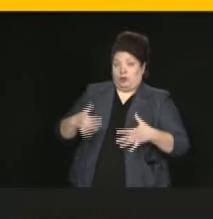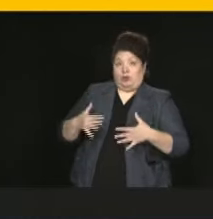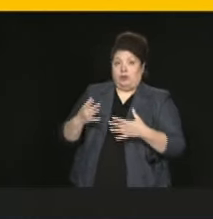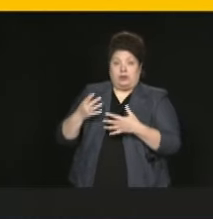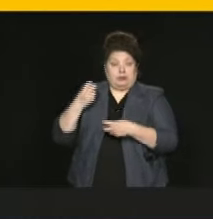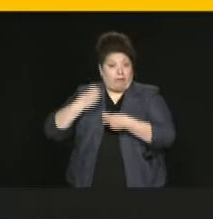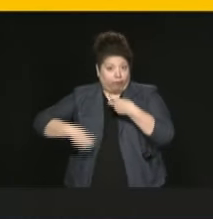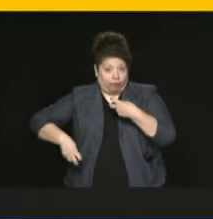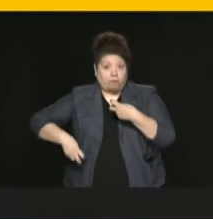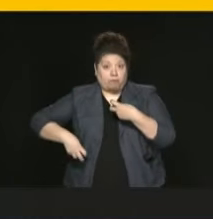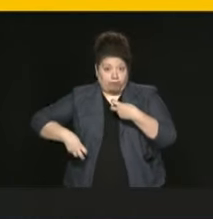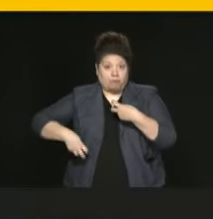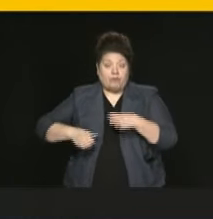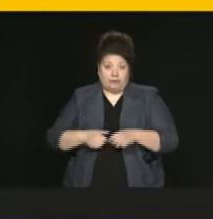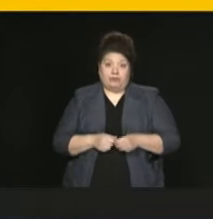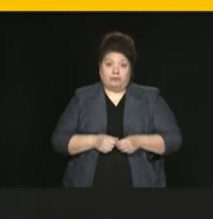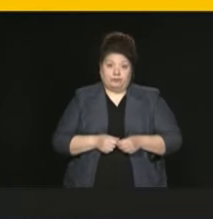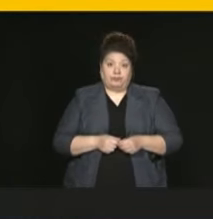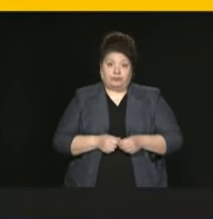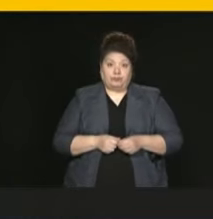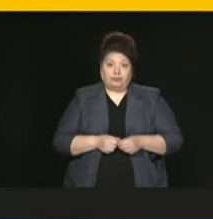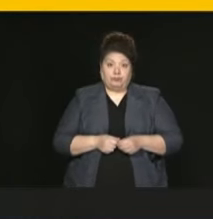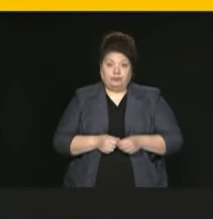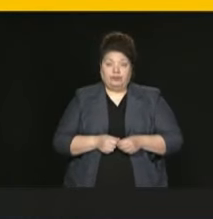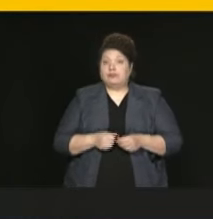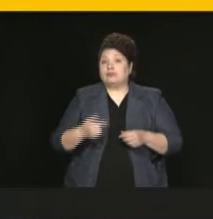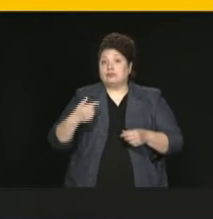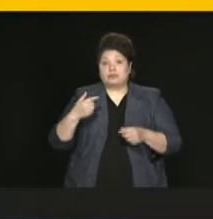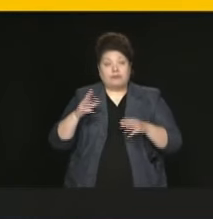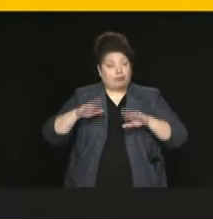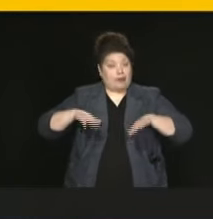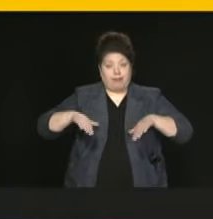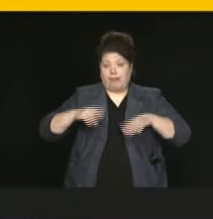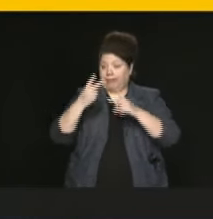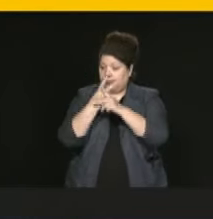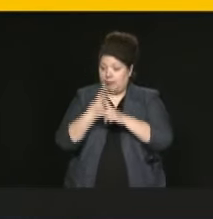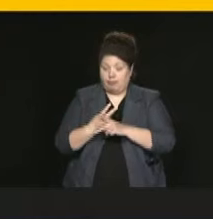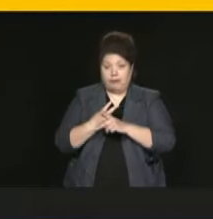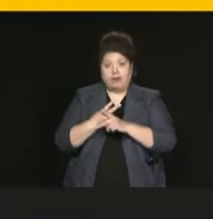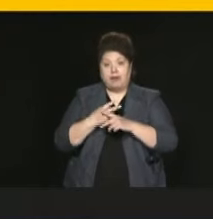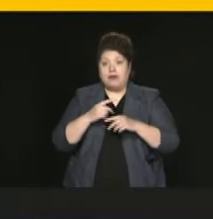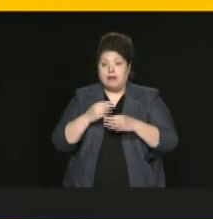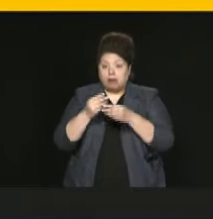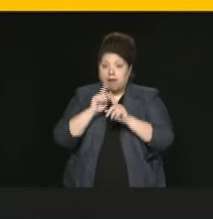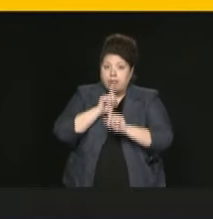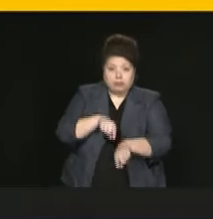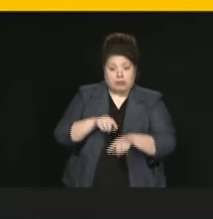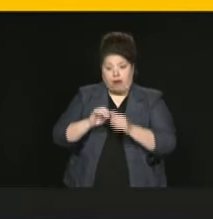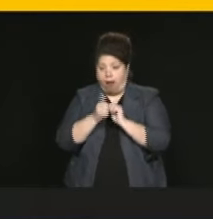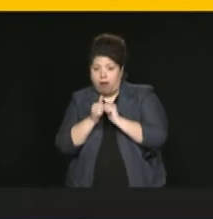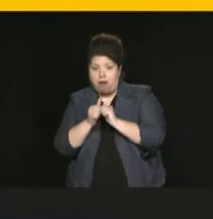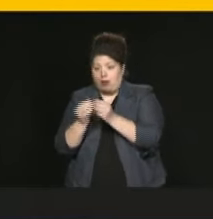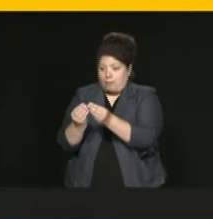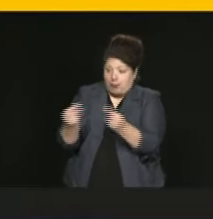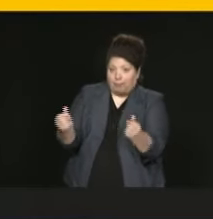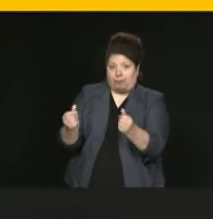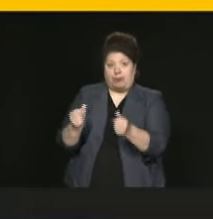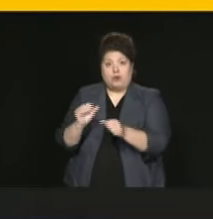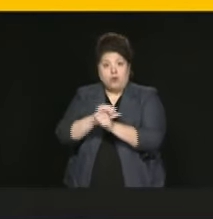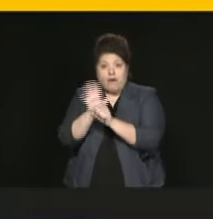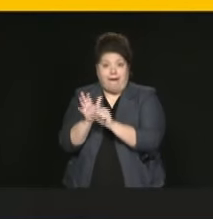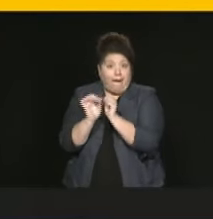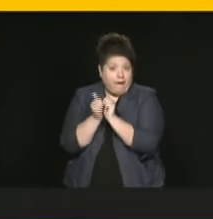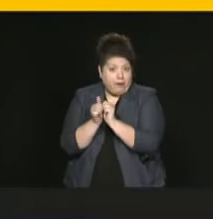So we haven't found all the solutions and answers now yet, but we're looking at what's going on now. And as we move